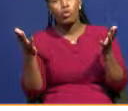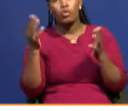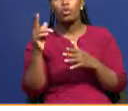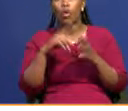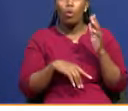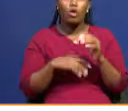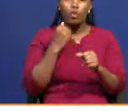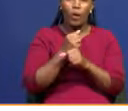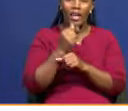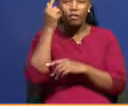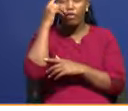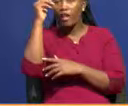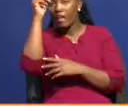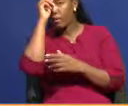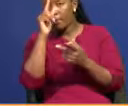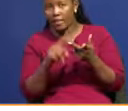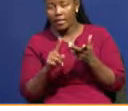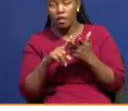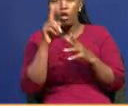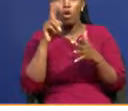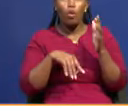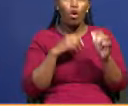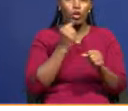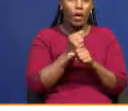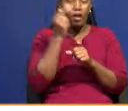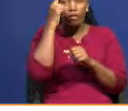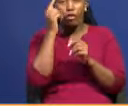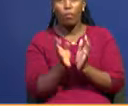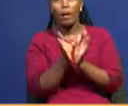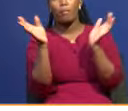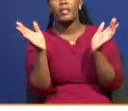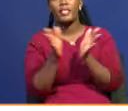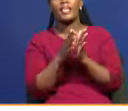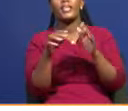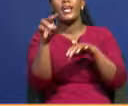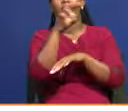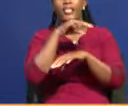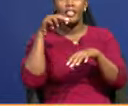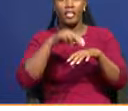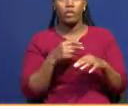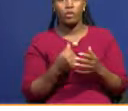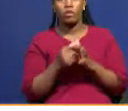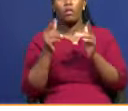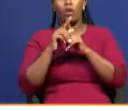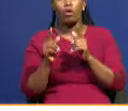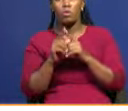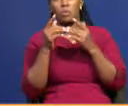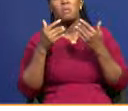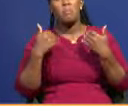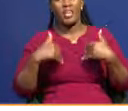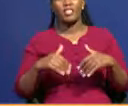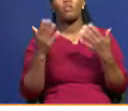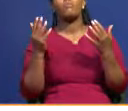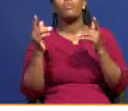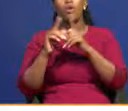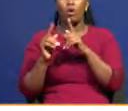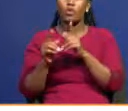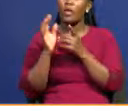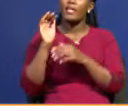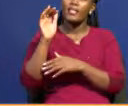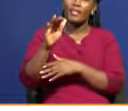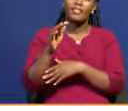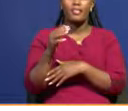government, what could work for the public, and what could work for the nation. And I'm just taking key on what Dr. is alluding to,